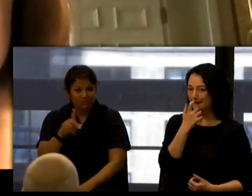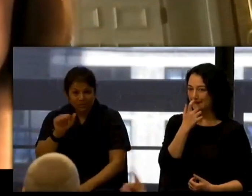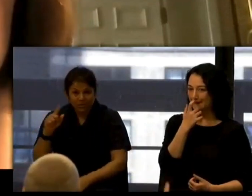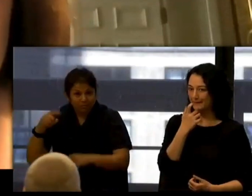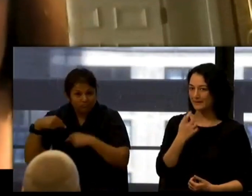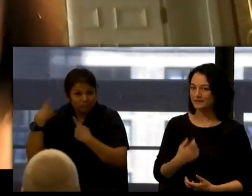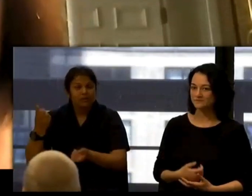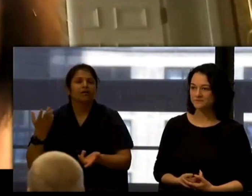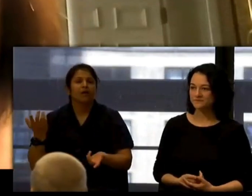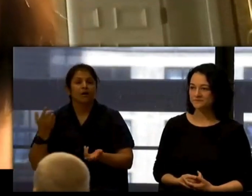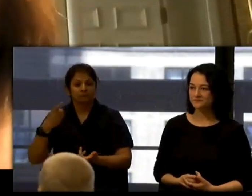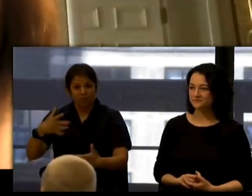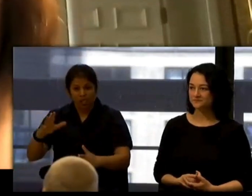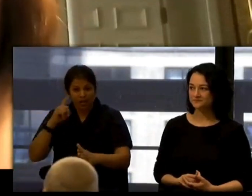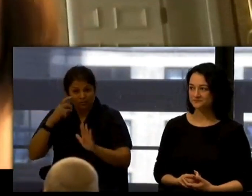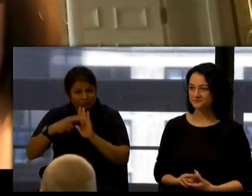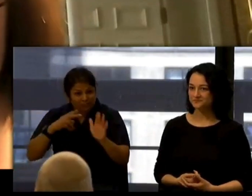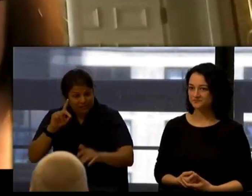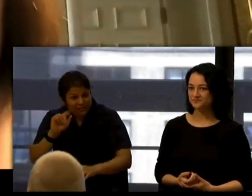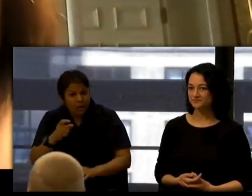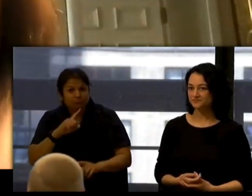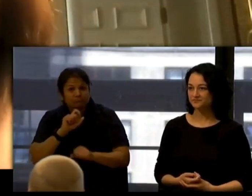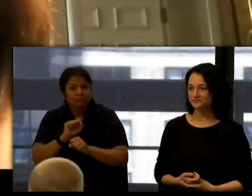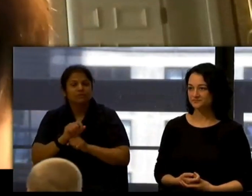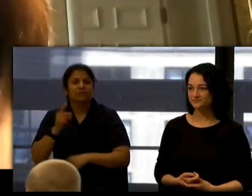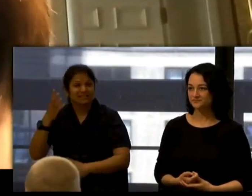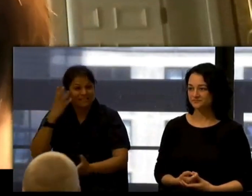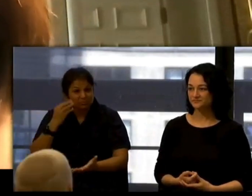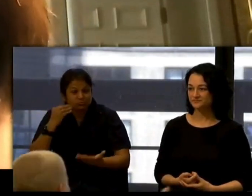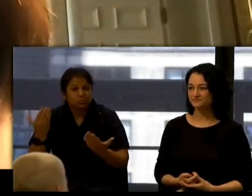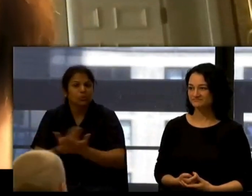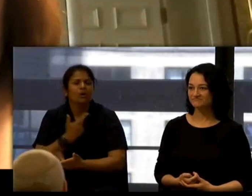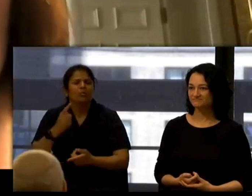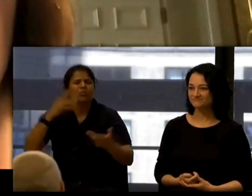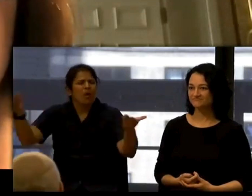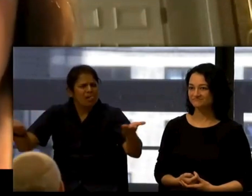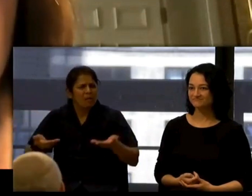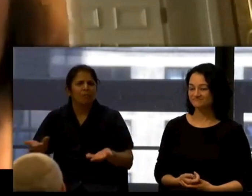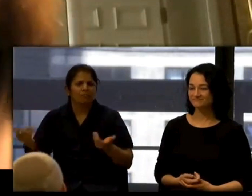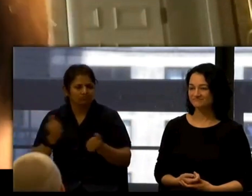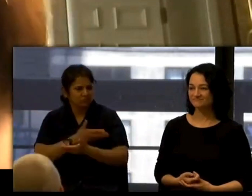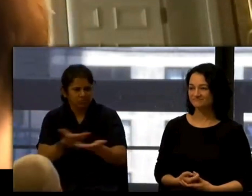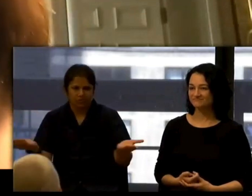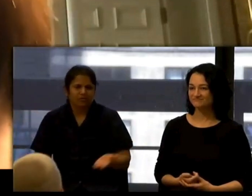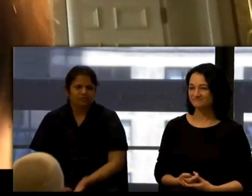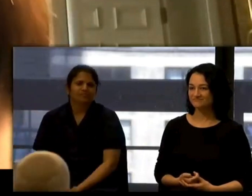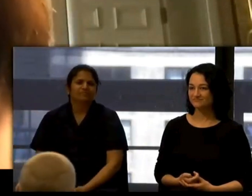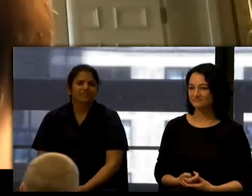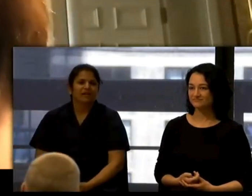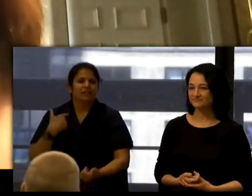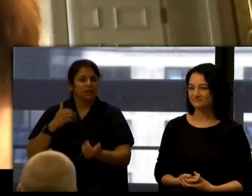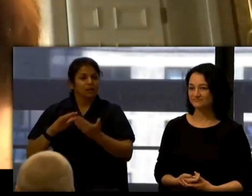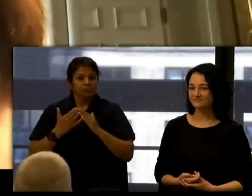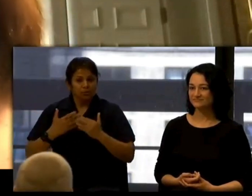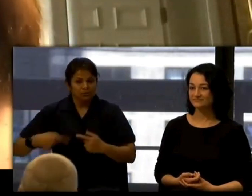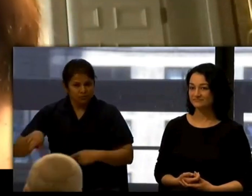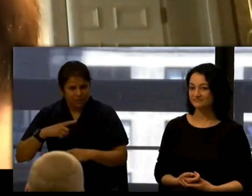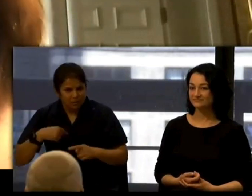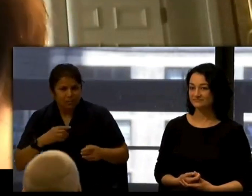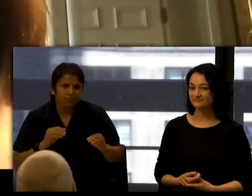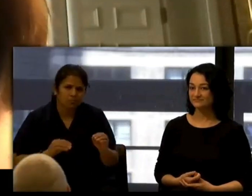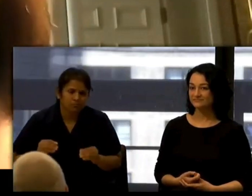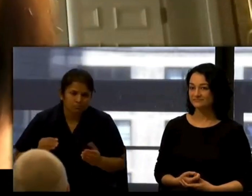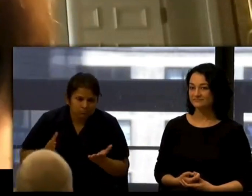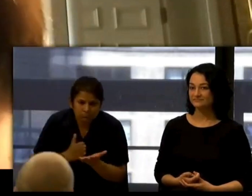new reality. Welcome. Our community and our movement are infinitely strengthened by your presence, whether